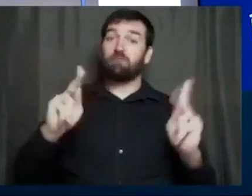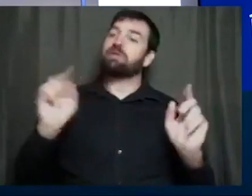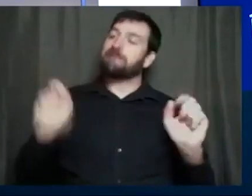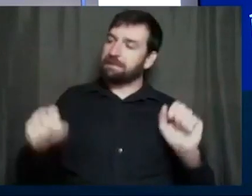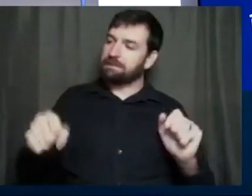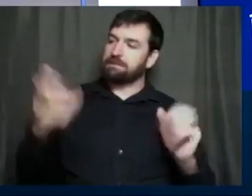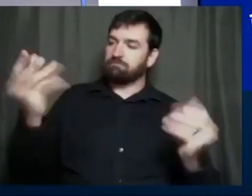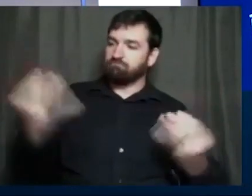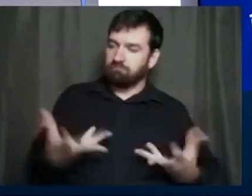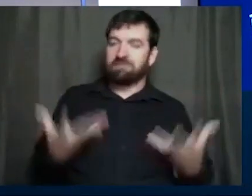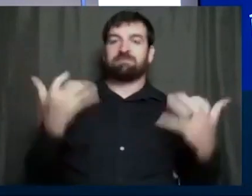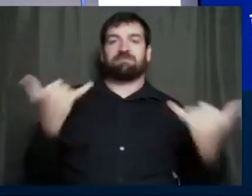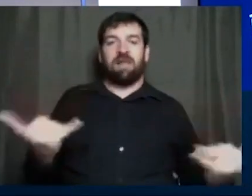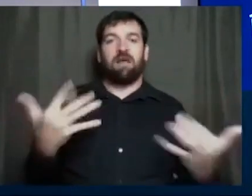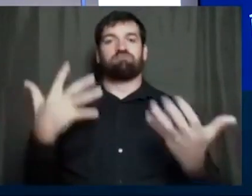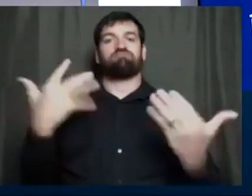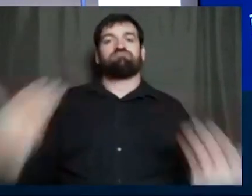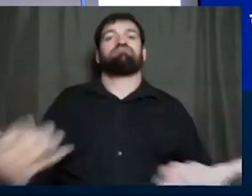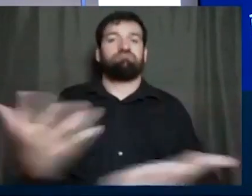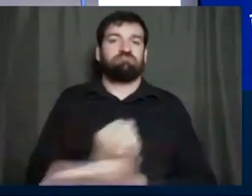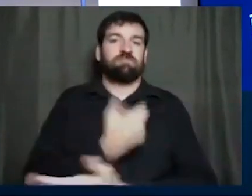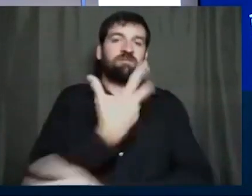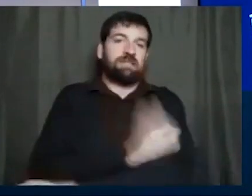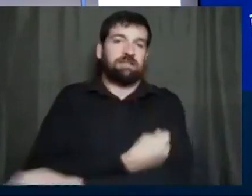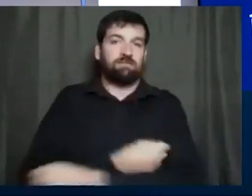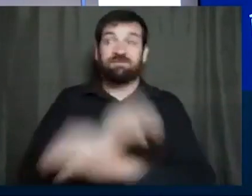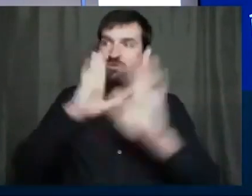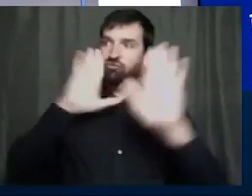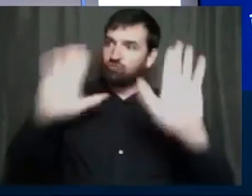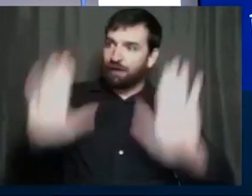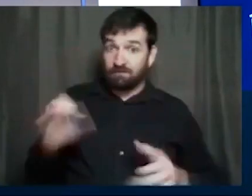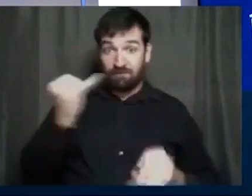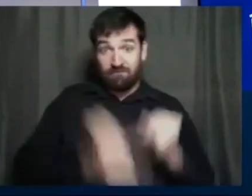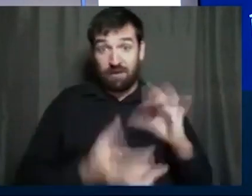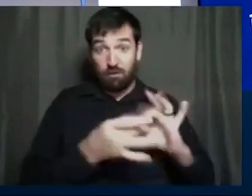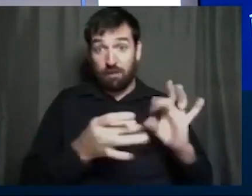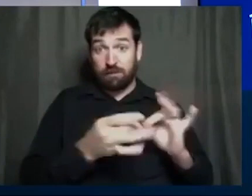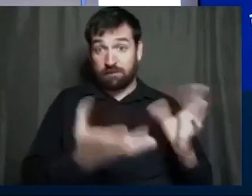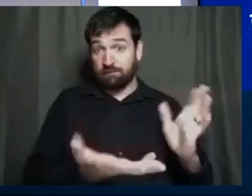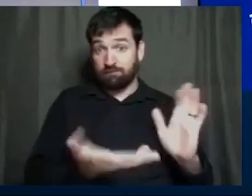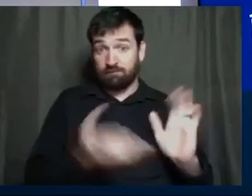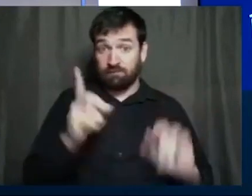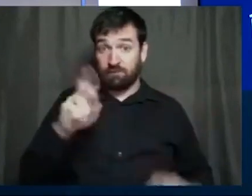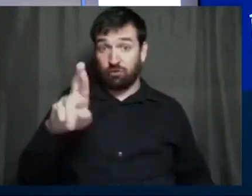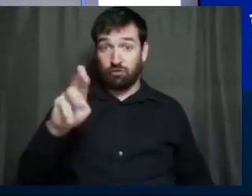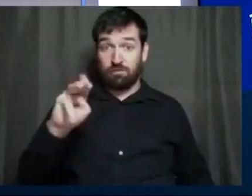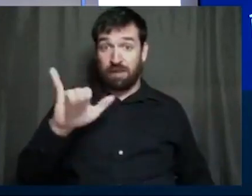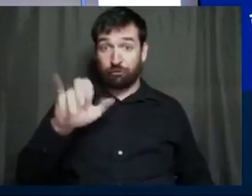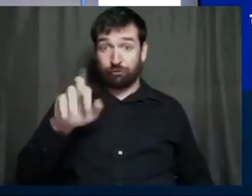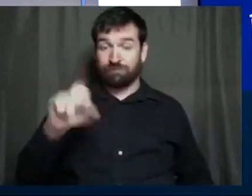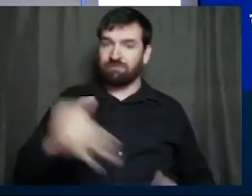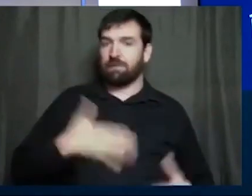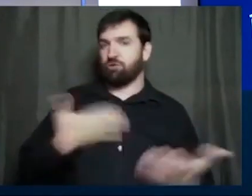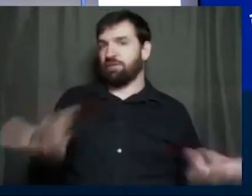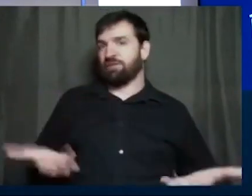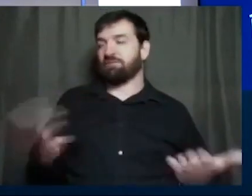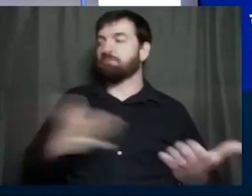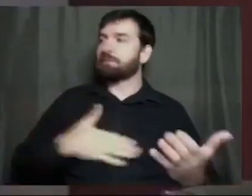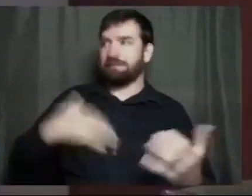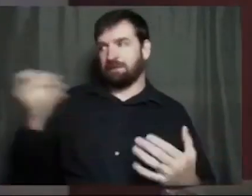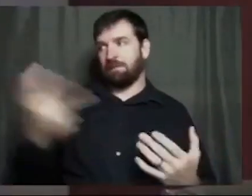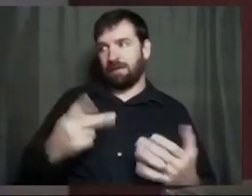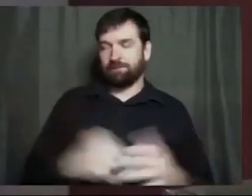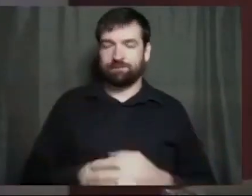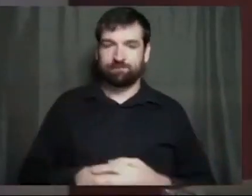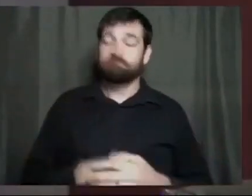got vaccinated. So that is great. I want to get your final thoughts, though, Dr. Myers. Again, we're so glad you're here today. Lots of questions, and please come back and see us. But